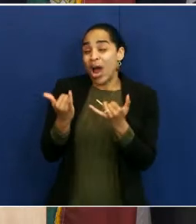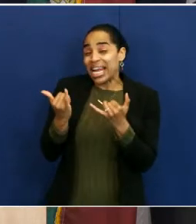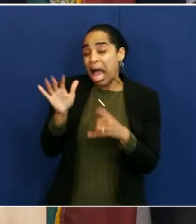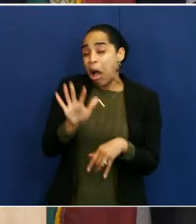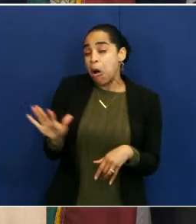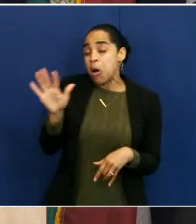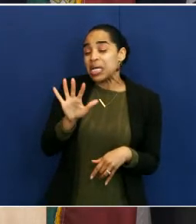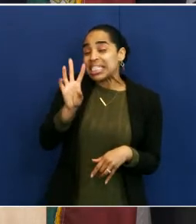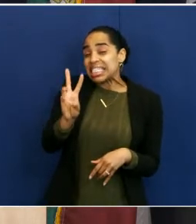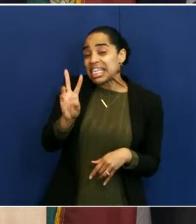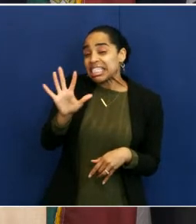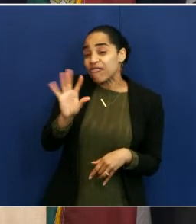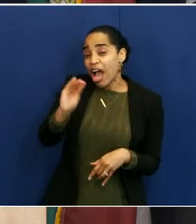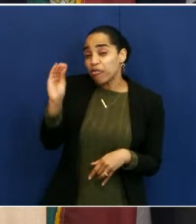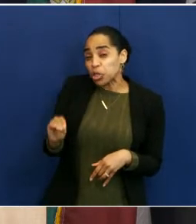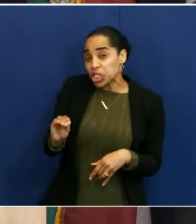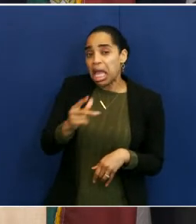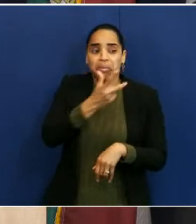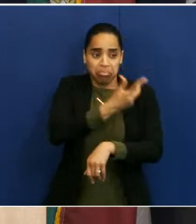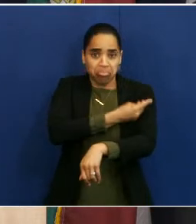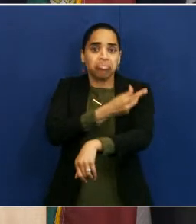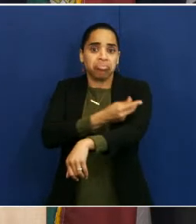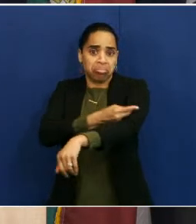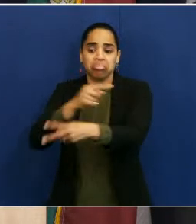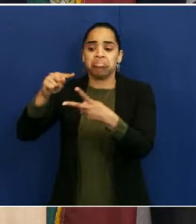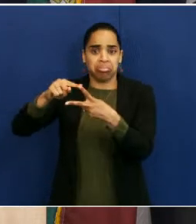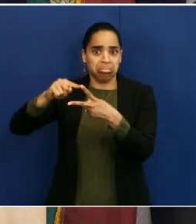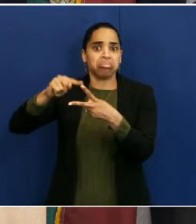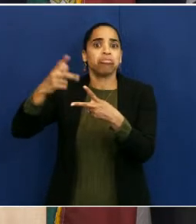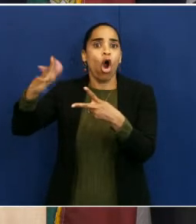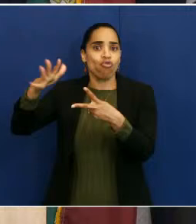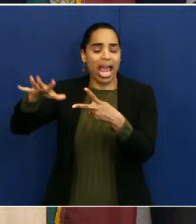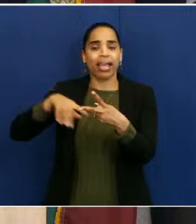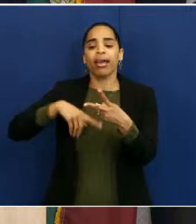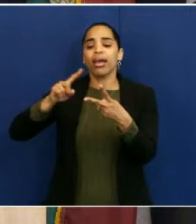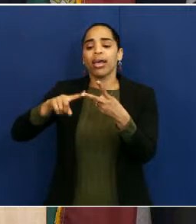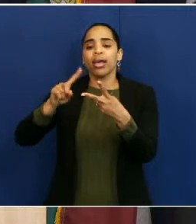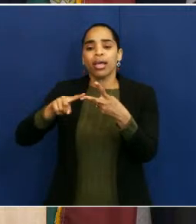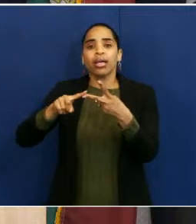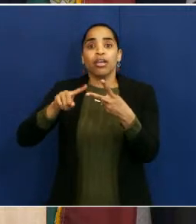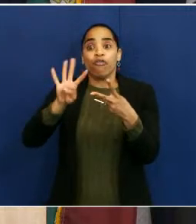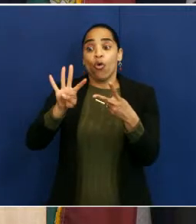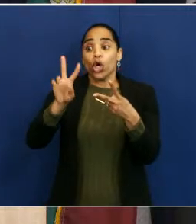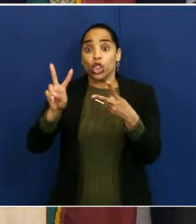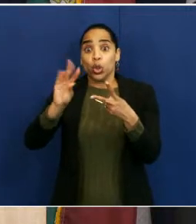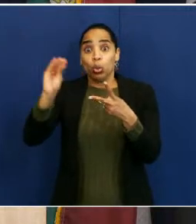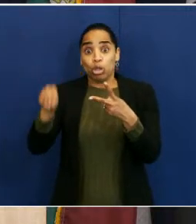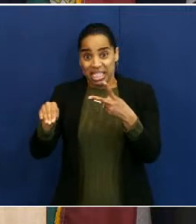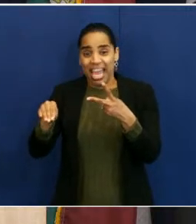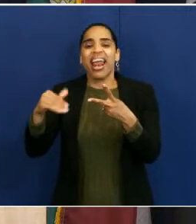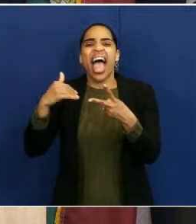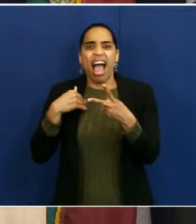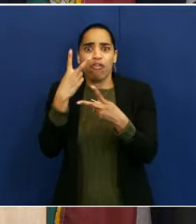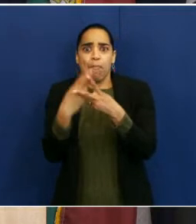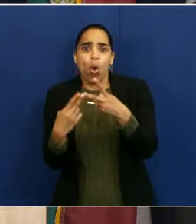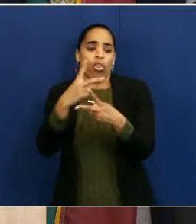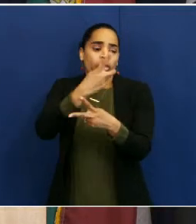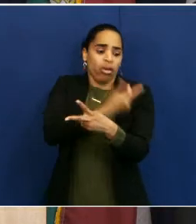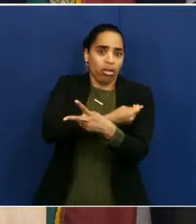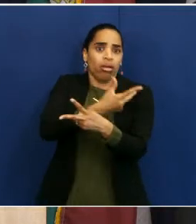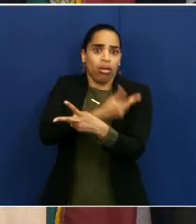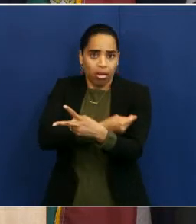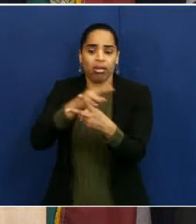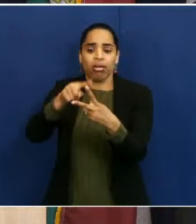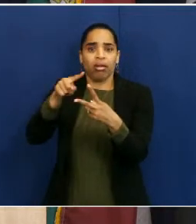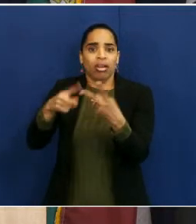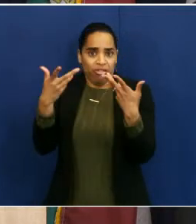towards achieving our goal with first doses and 42% of the way towards achieving our goal with those fully vaccinated. So